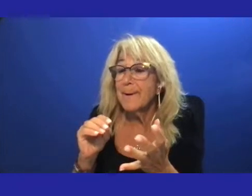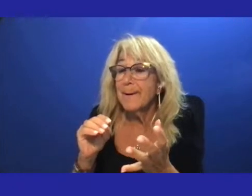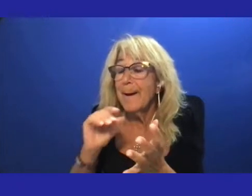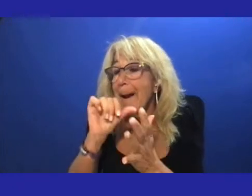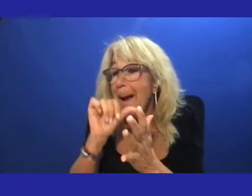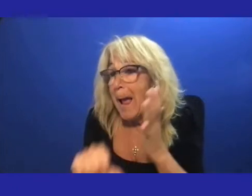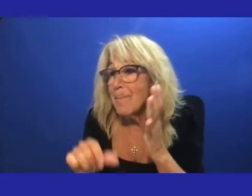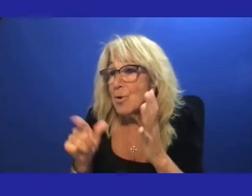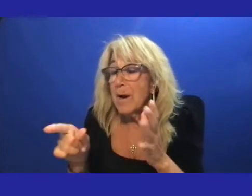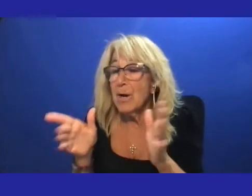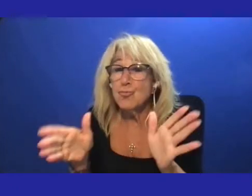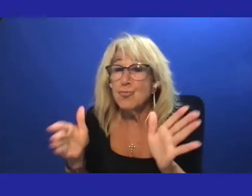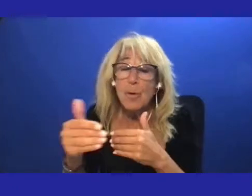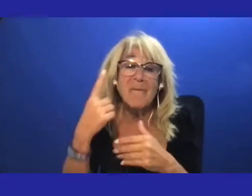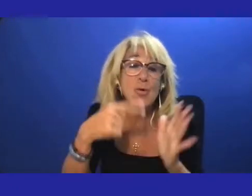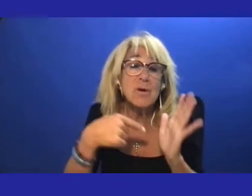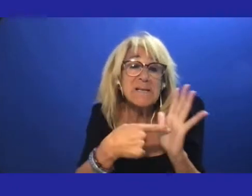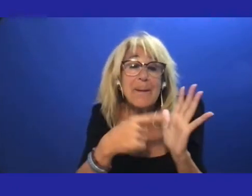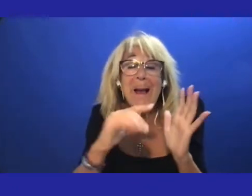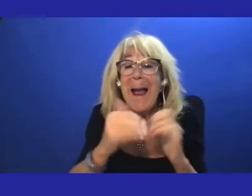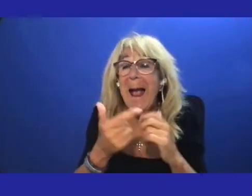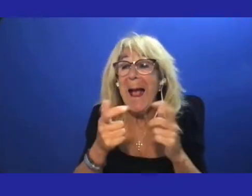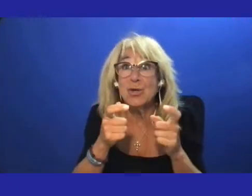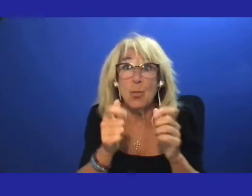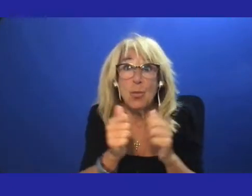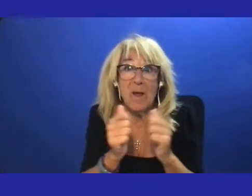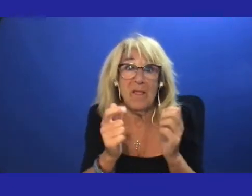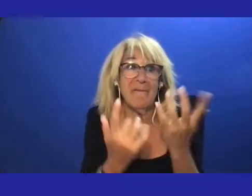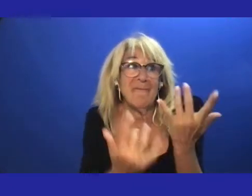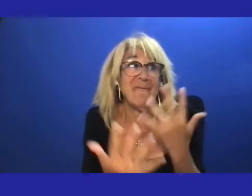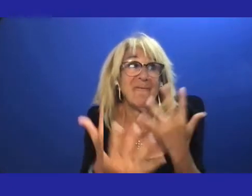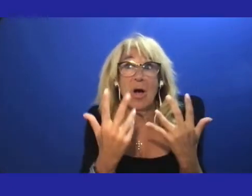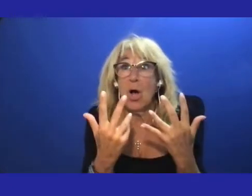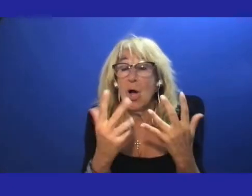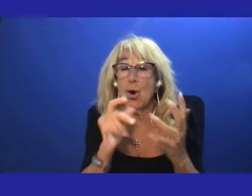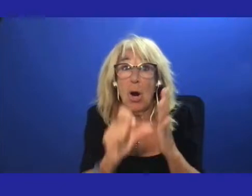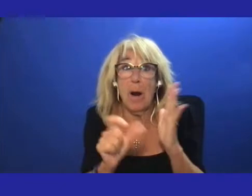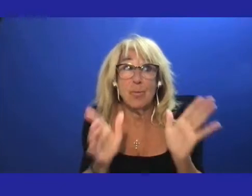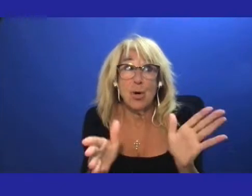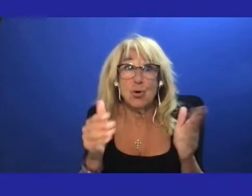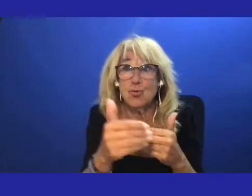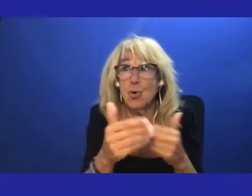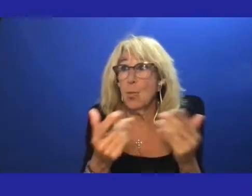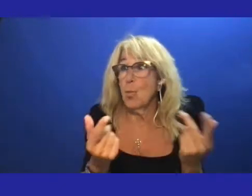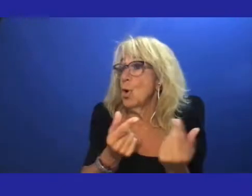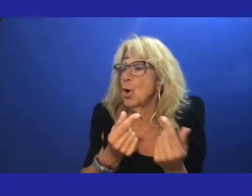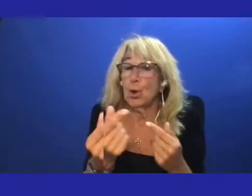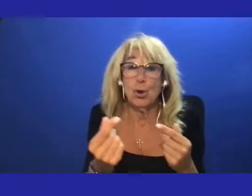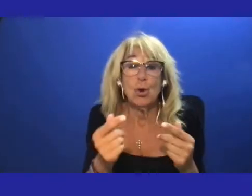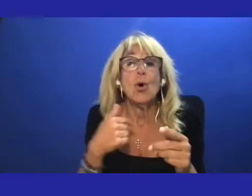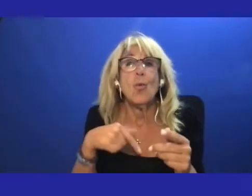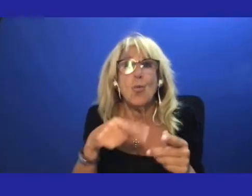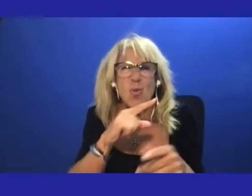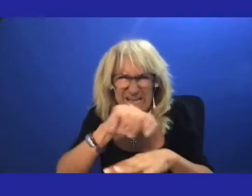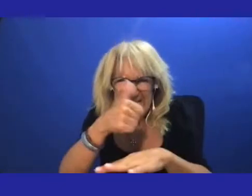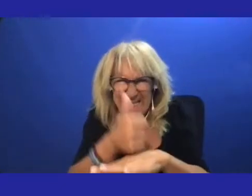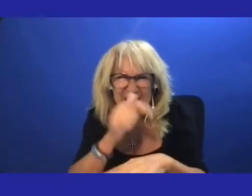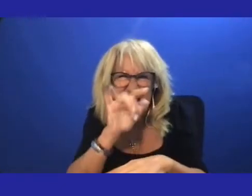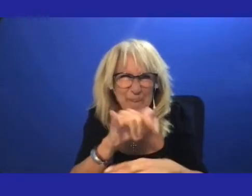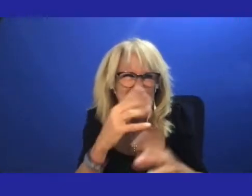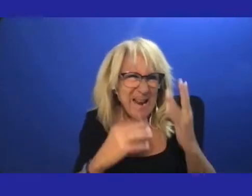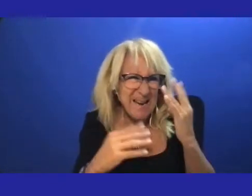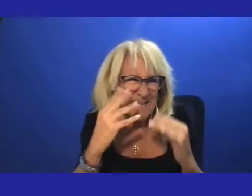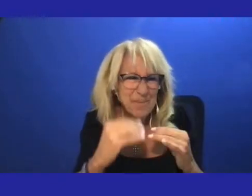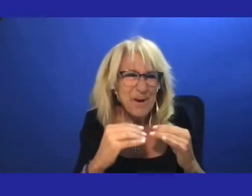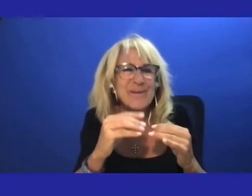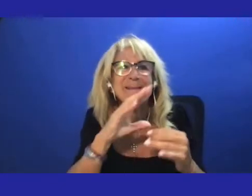for example, how do you deal with a fire in the operating room? We can recreate that experience and allow people to go through the motions of